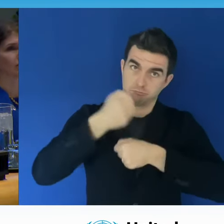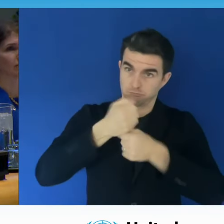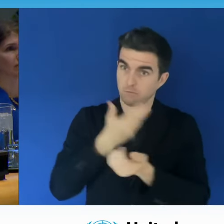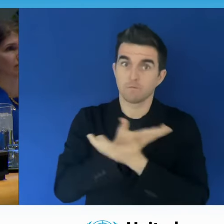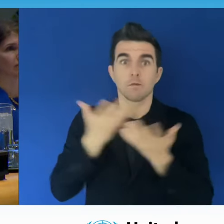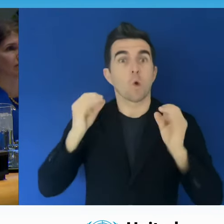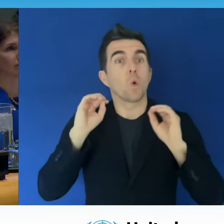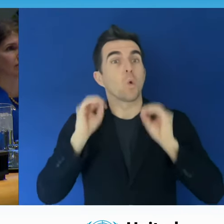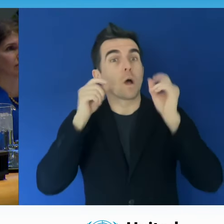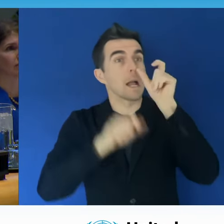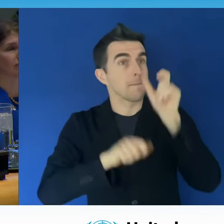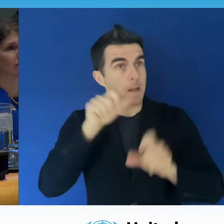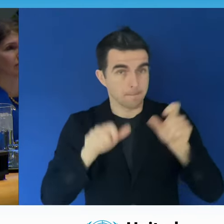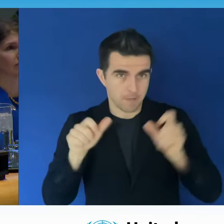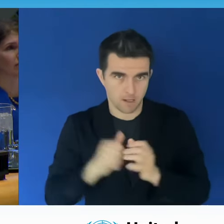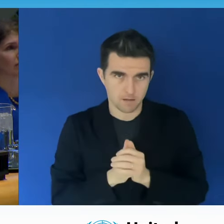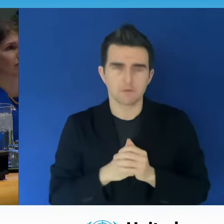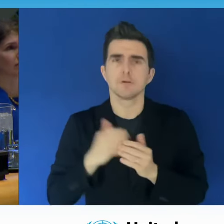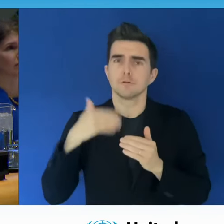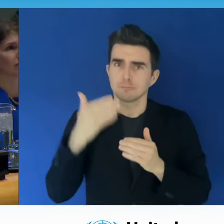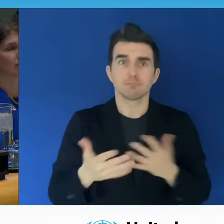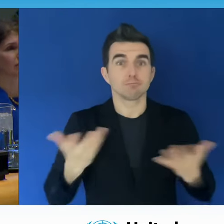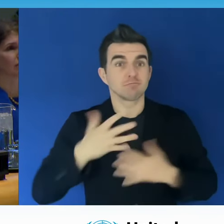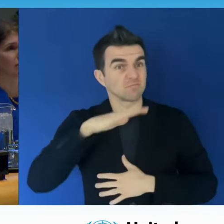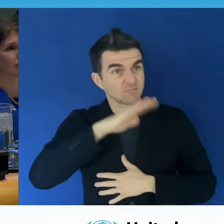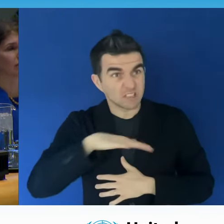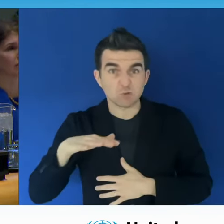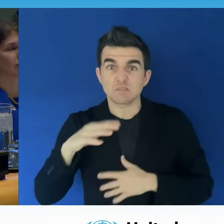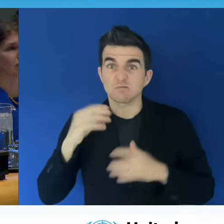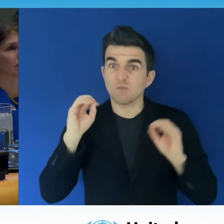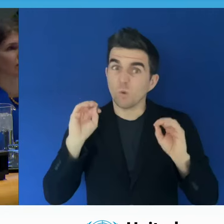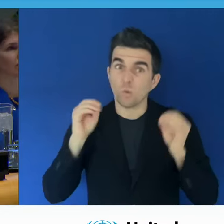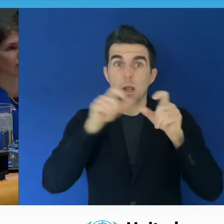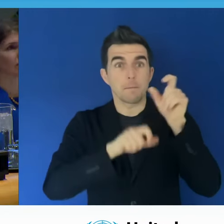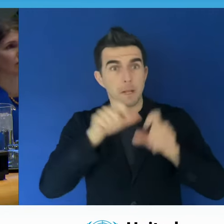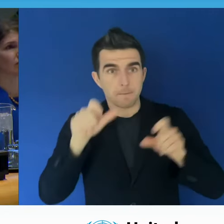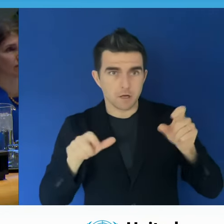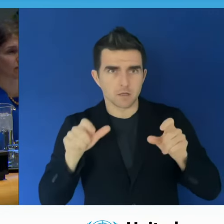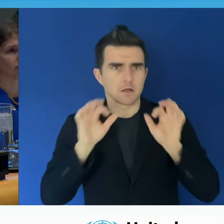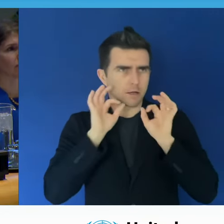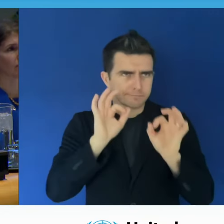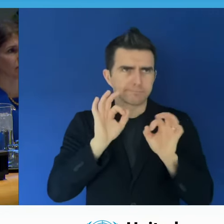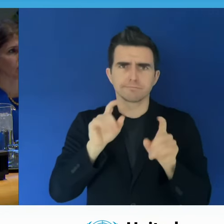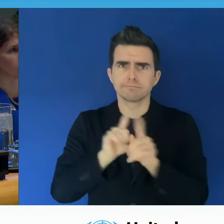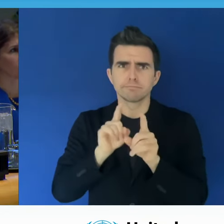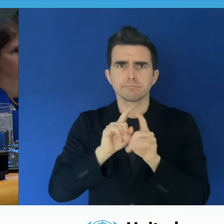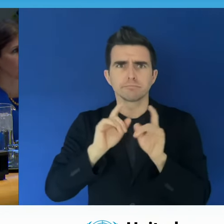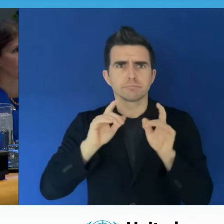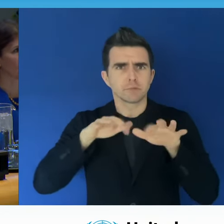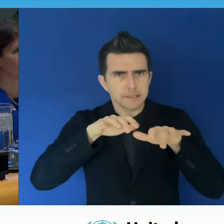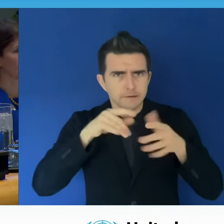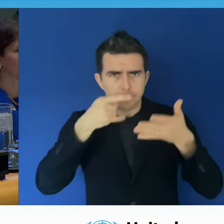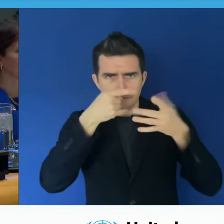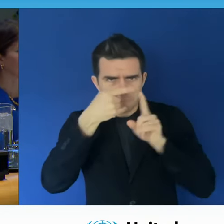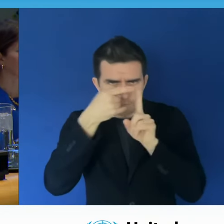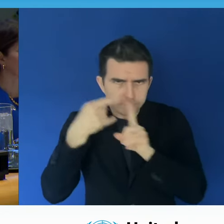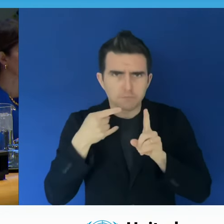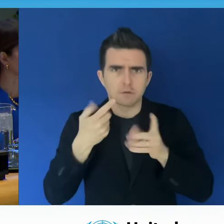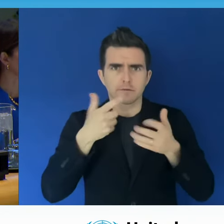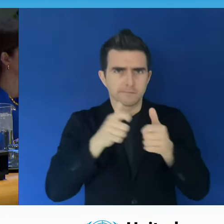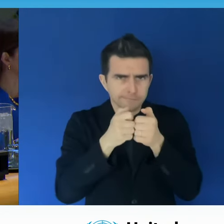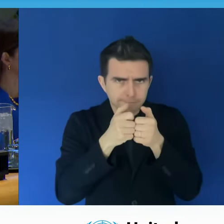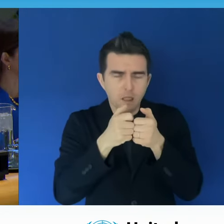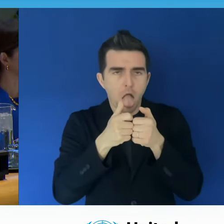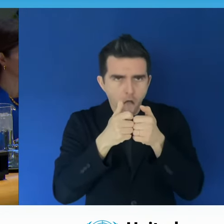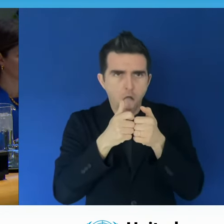We have created a high-level advisory body on artificial intelligence to make recommendations on international governance